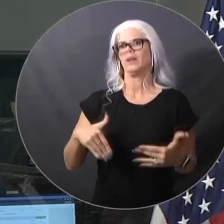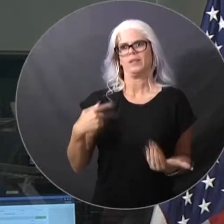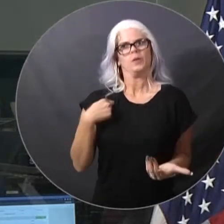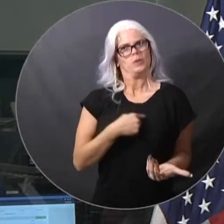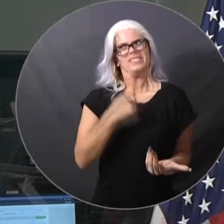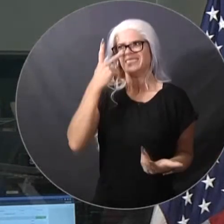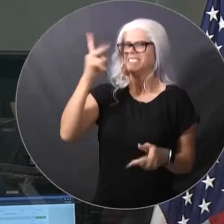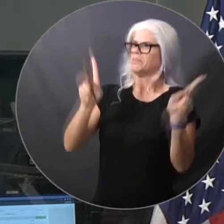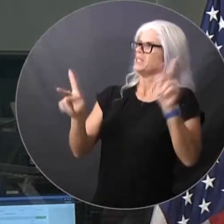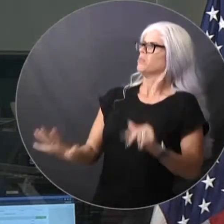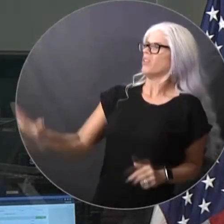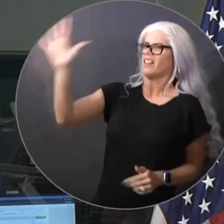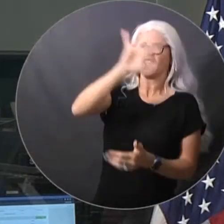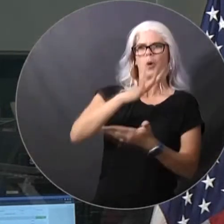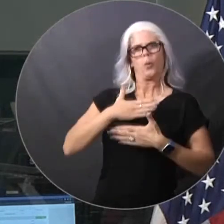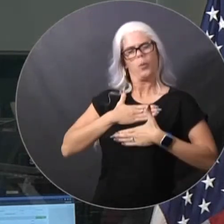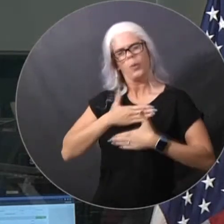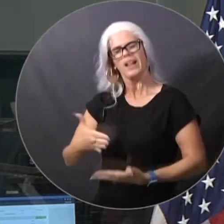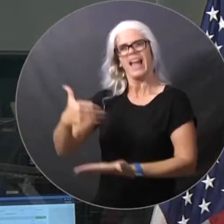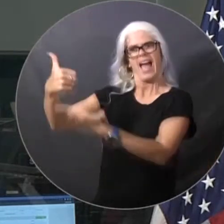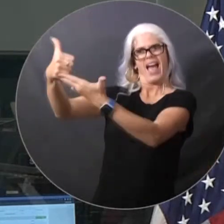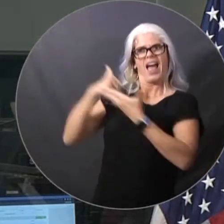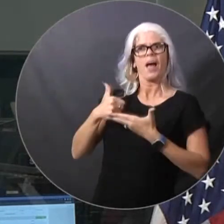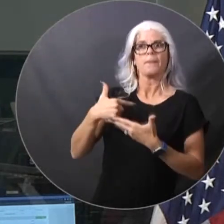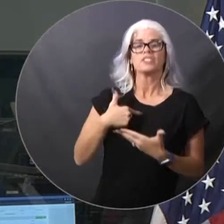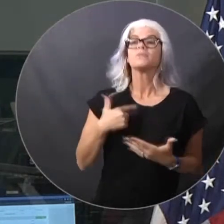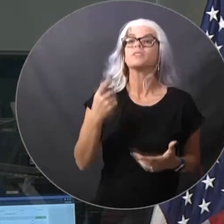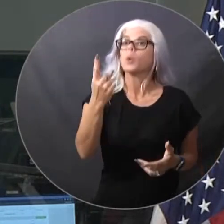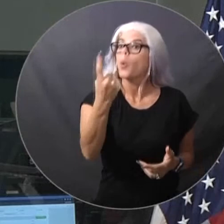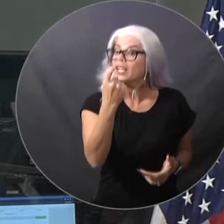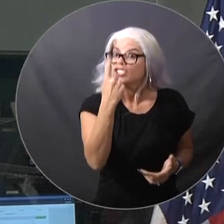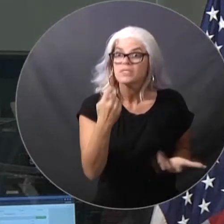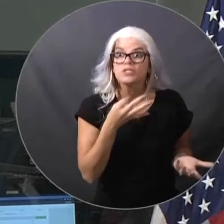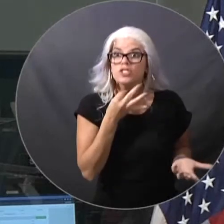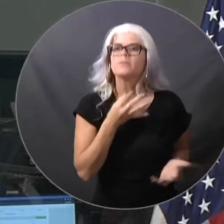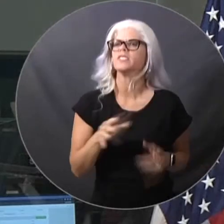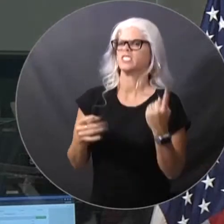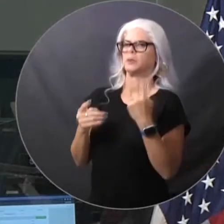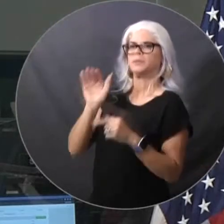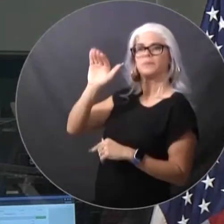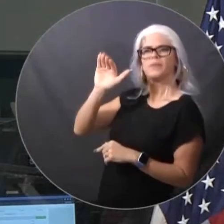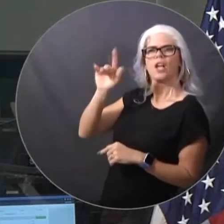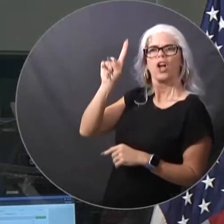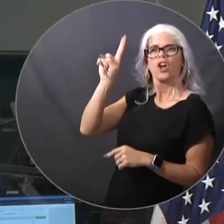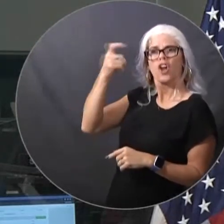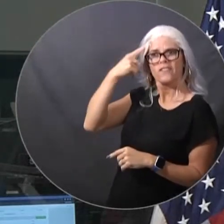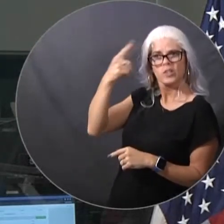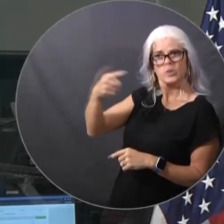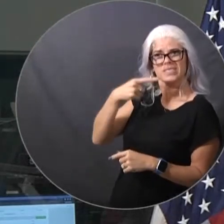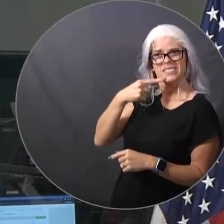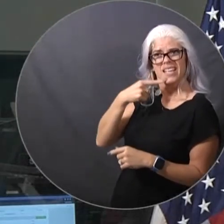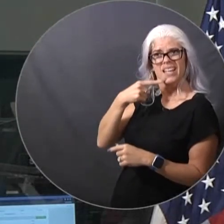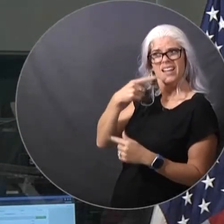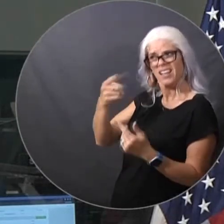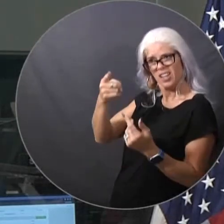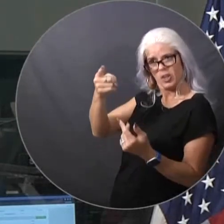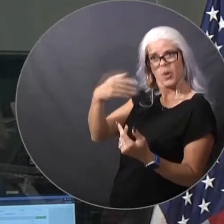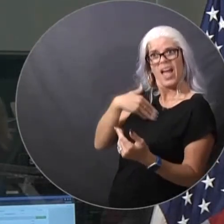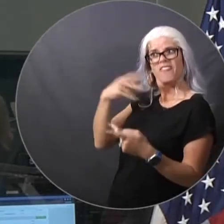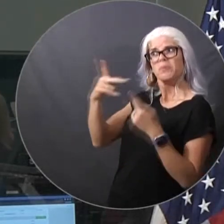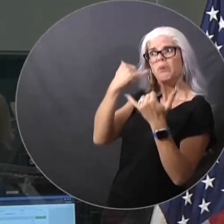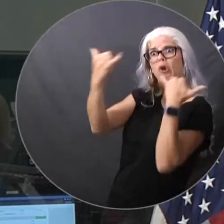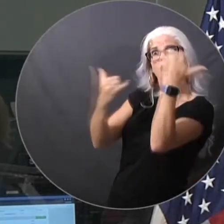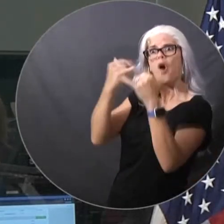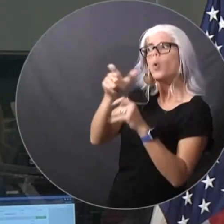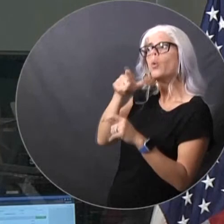this response. Okay, any questions? Yeah, Governor, you mentioned getting calls from people who have not evacuated, calls for help. About how many